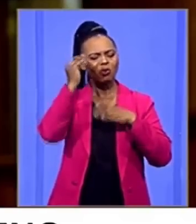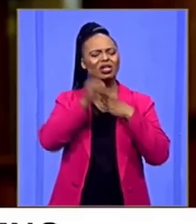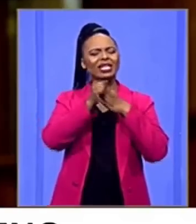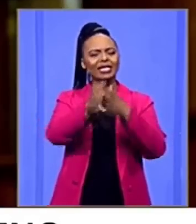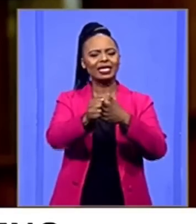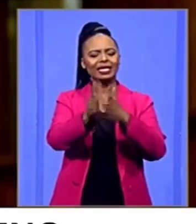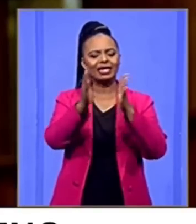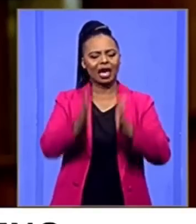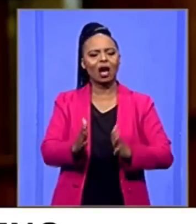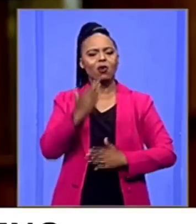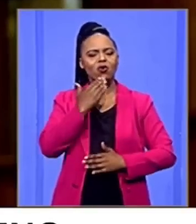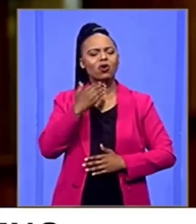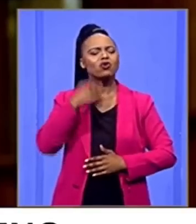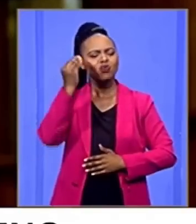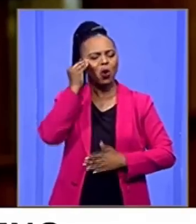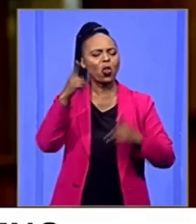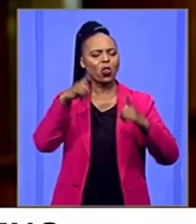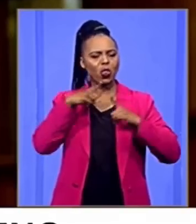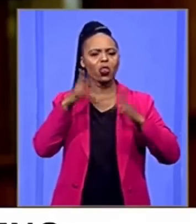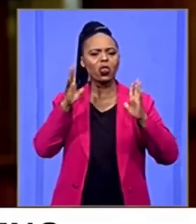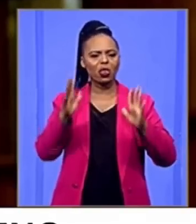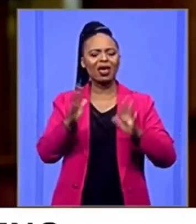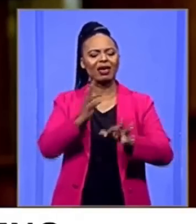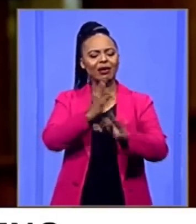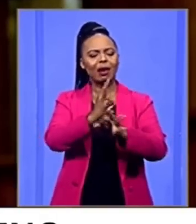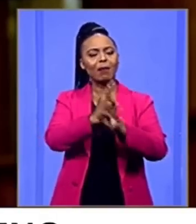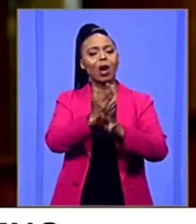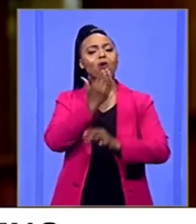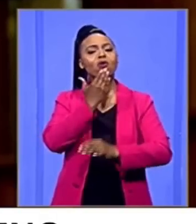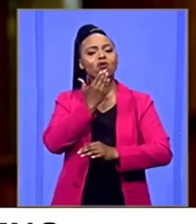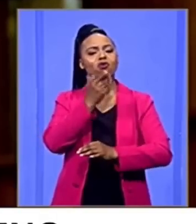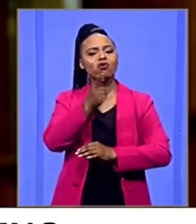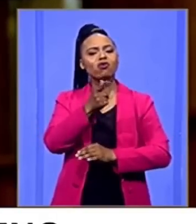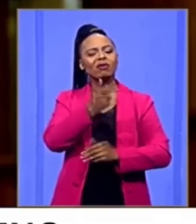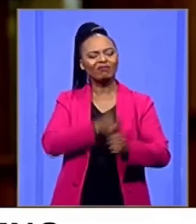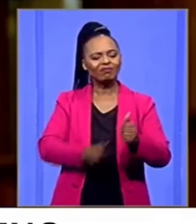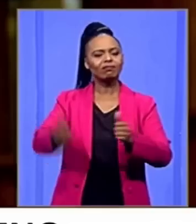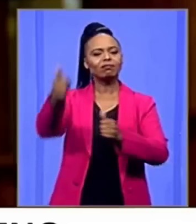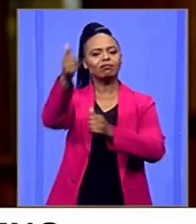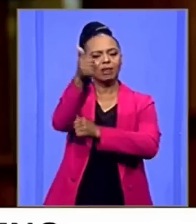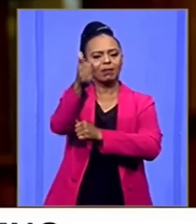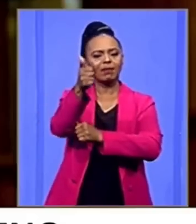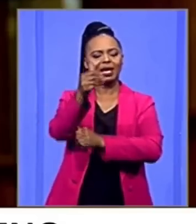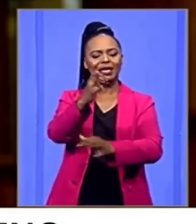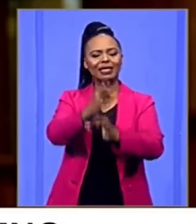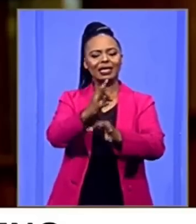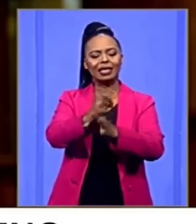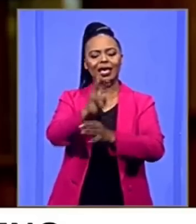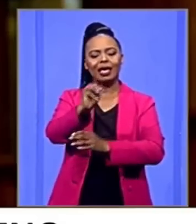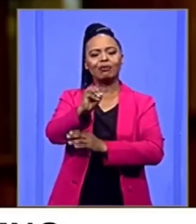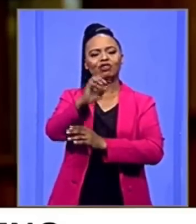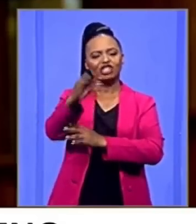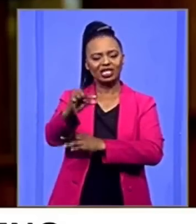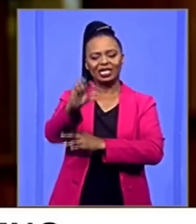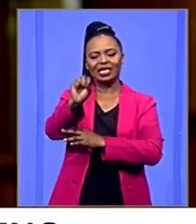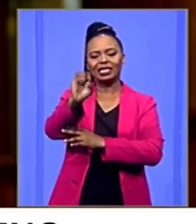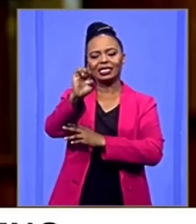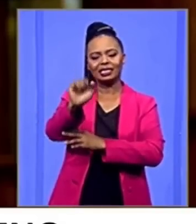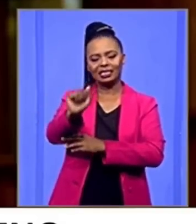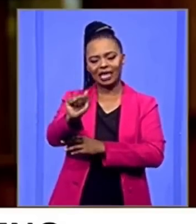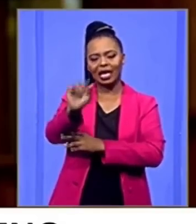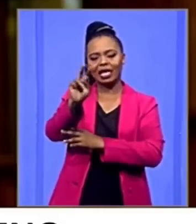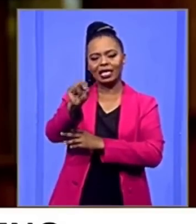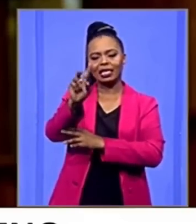wa kereke e ke mang. Ke yena ntata rona tao e khula leloko la Juda ntate MG Sandlana ke ena